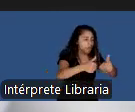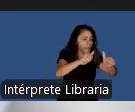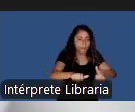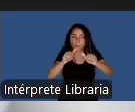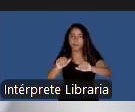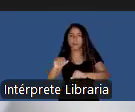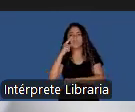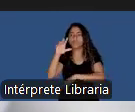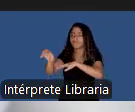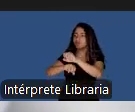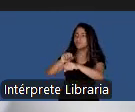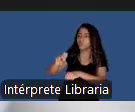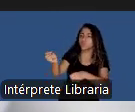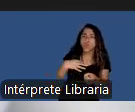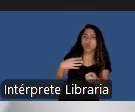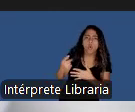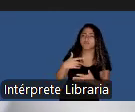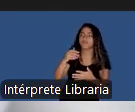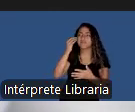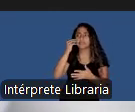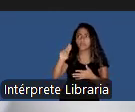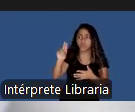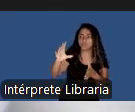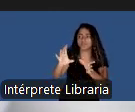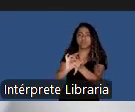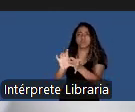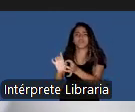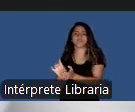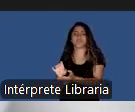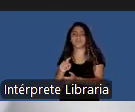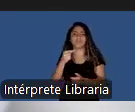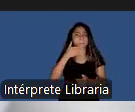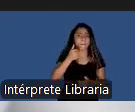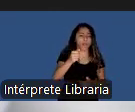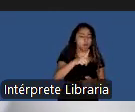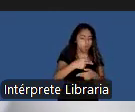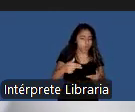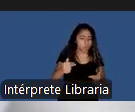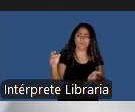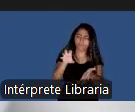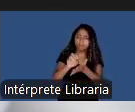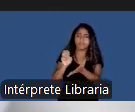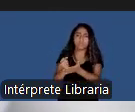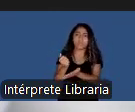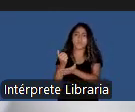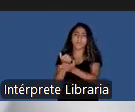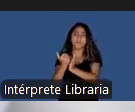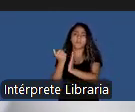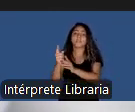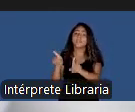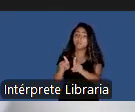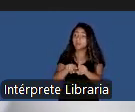of improvements so as to increase number of users, so as to engage our users better, and to retain